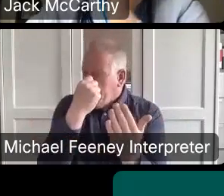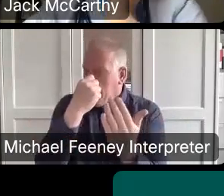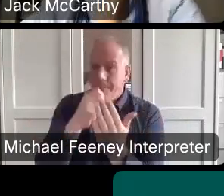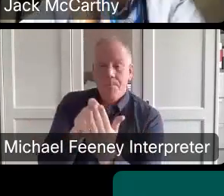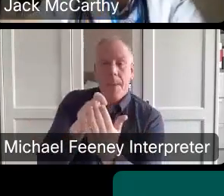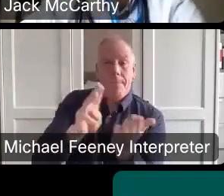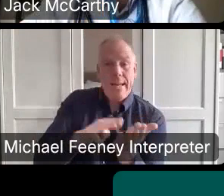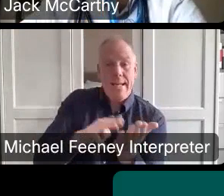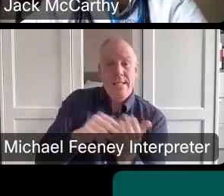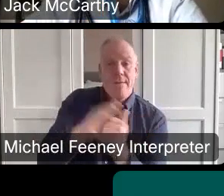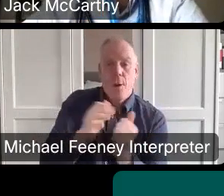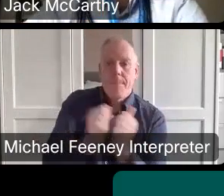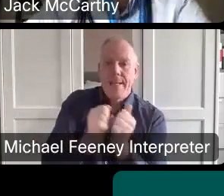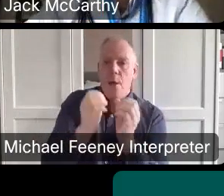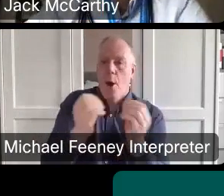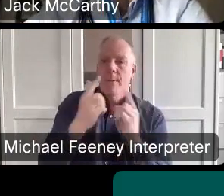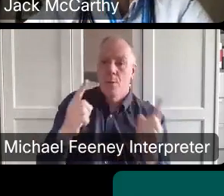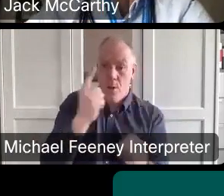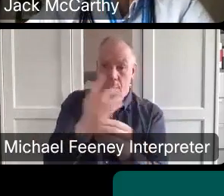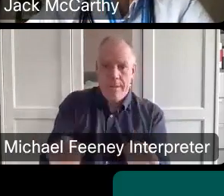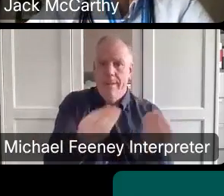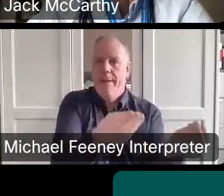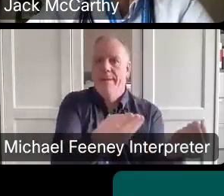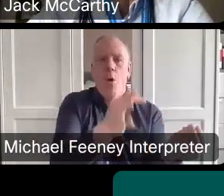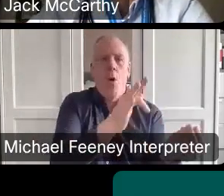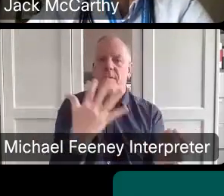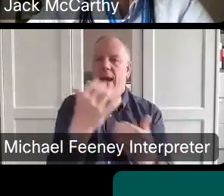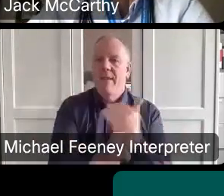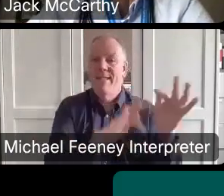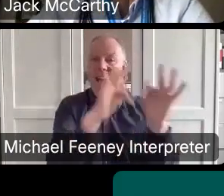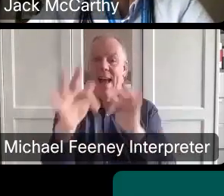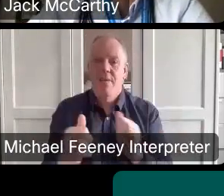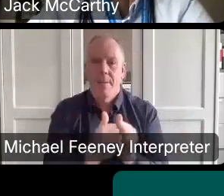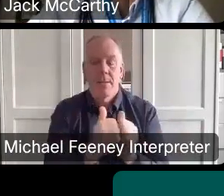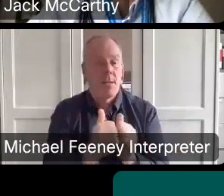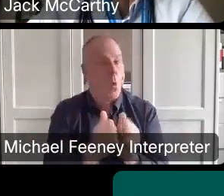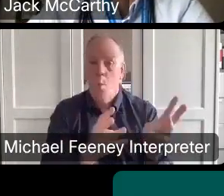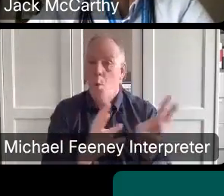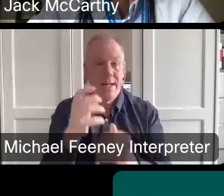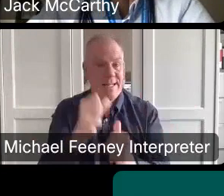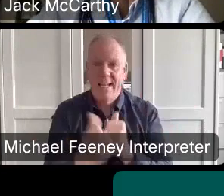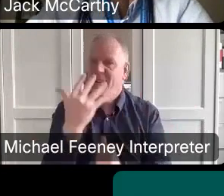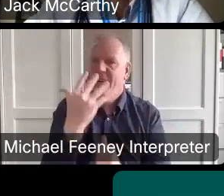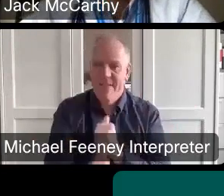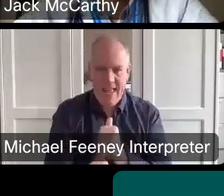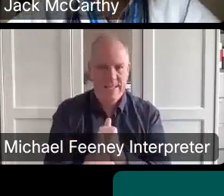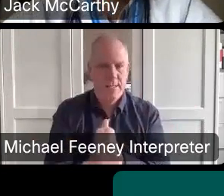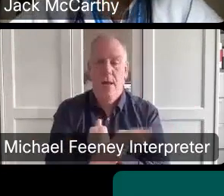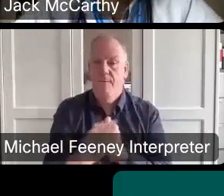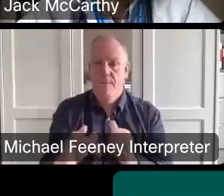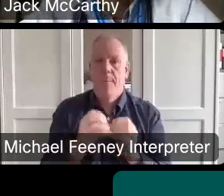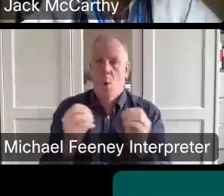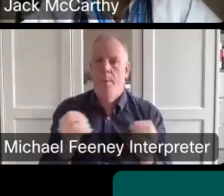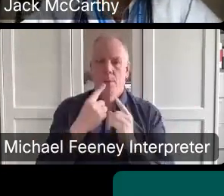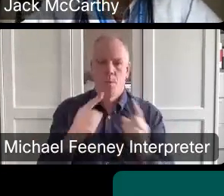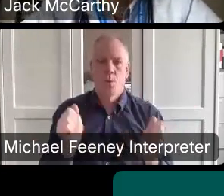disclosure meeting has to be given at the meeting or within 5 days. And that's not 5 working days, it's 5 days of the open disclosure